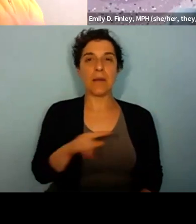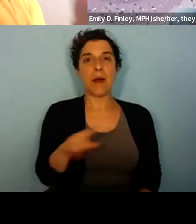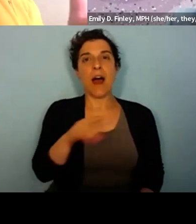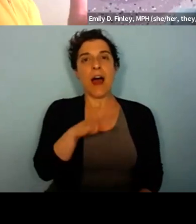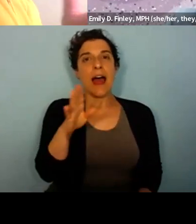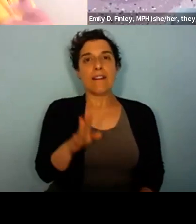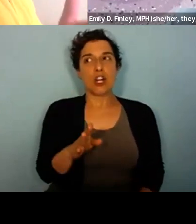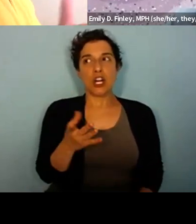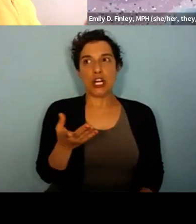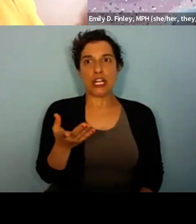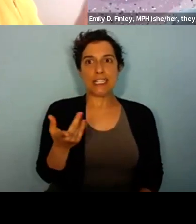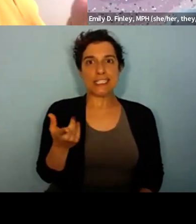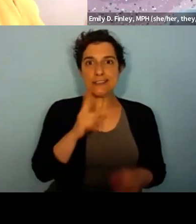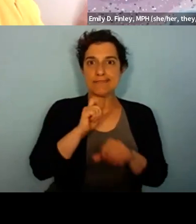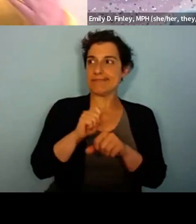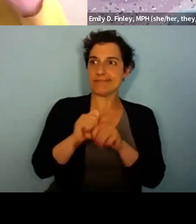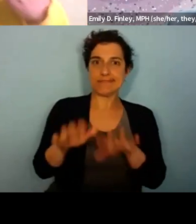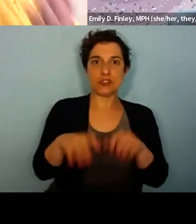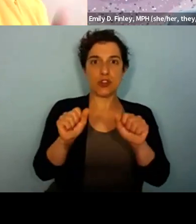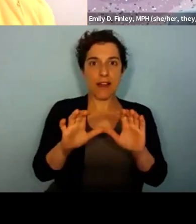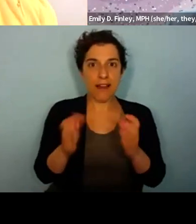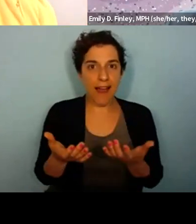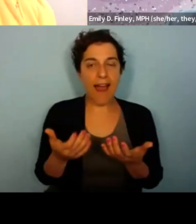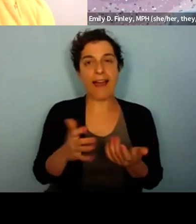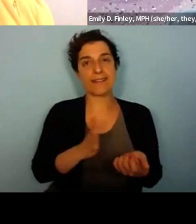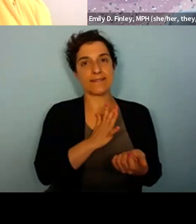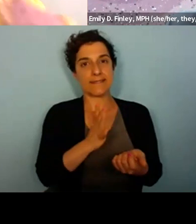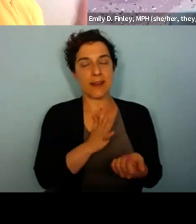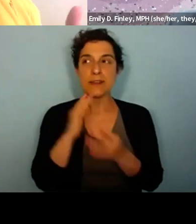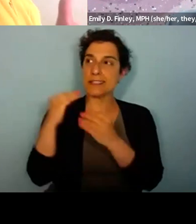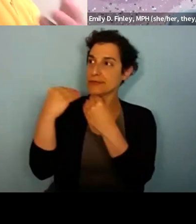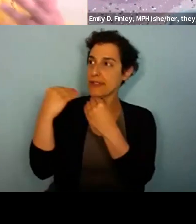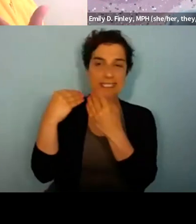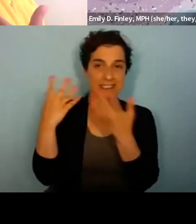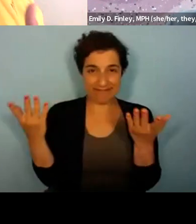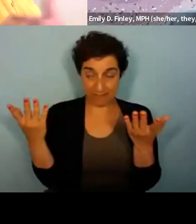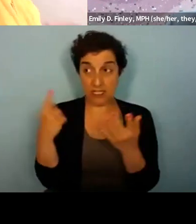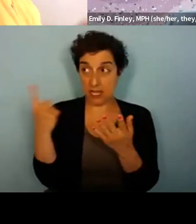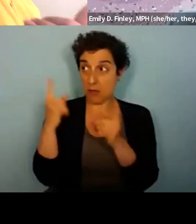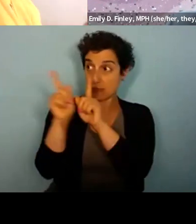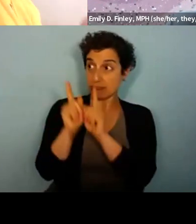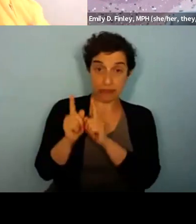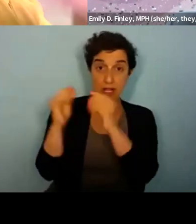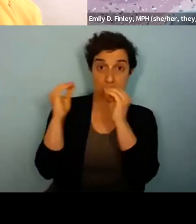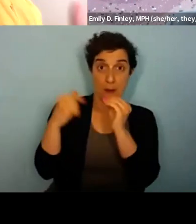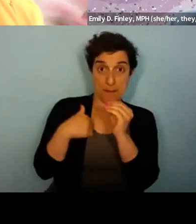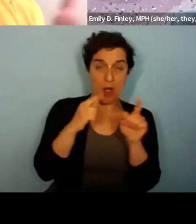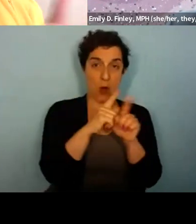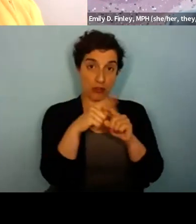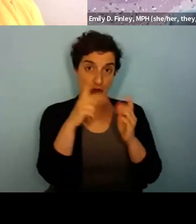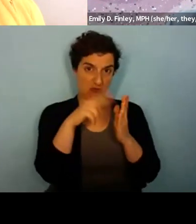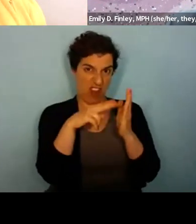never took a class on that, I learned, somebody taught me, and I also read. So I said,